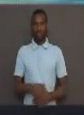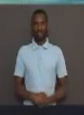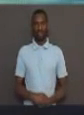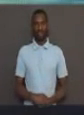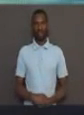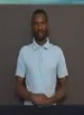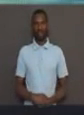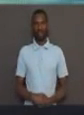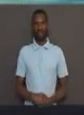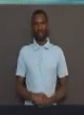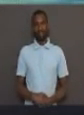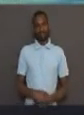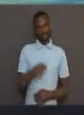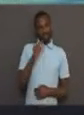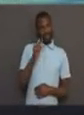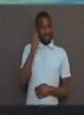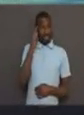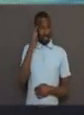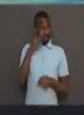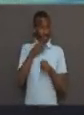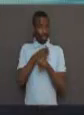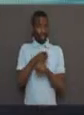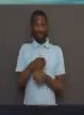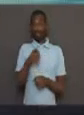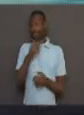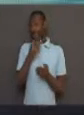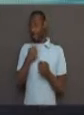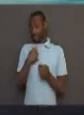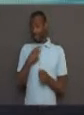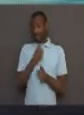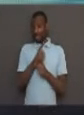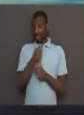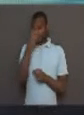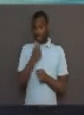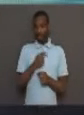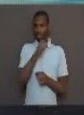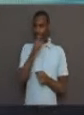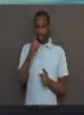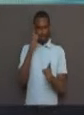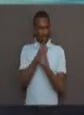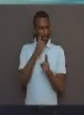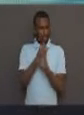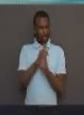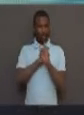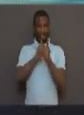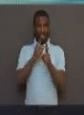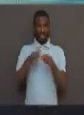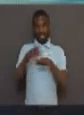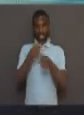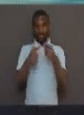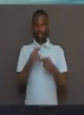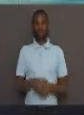Hello again, students. With a little thought, I am sure you came up with the correct